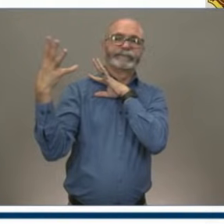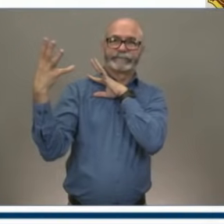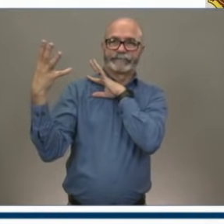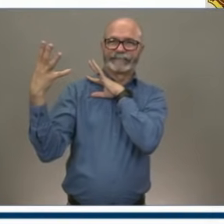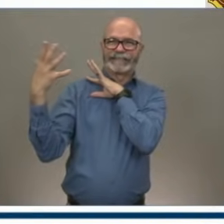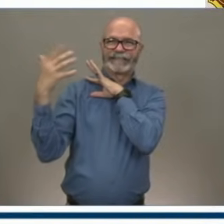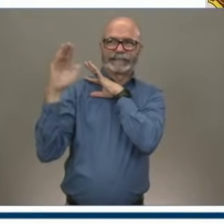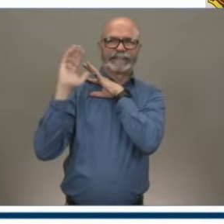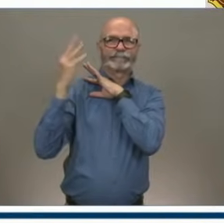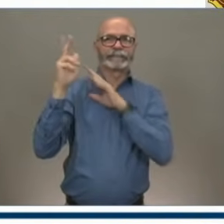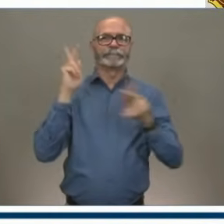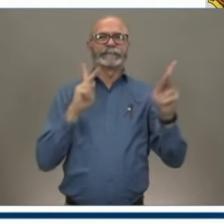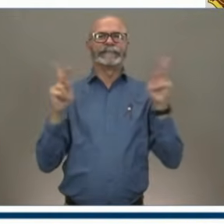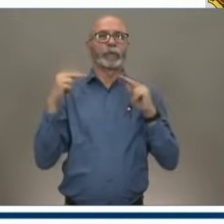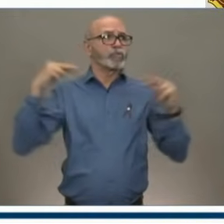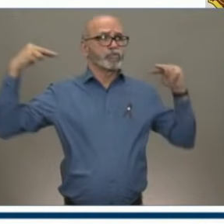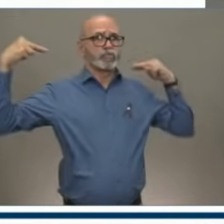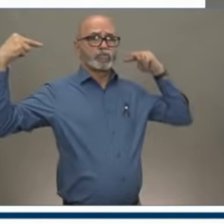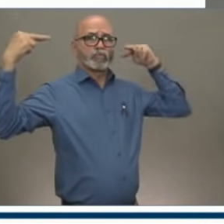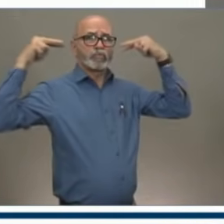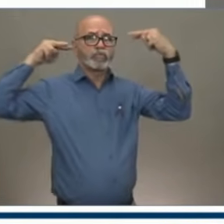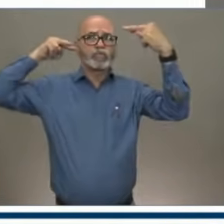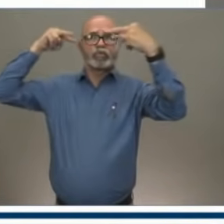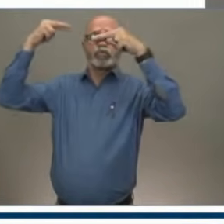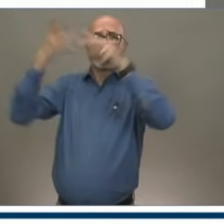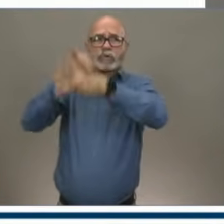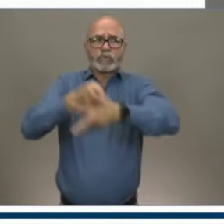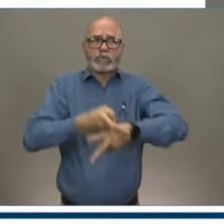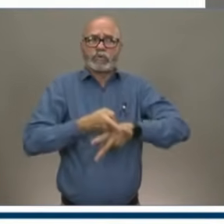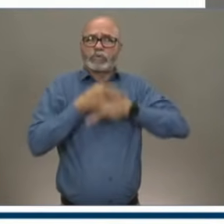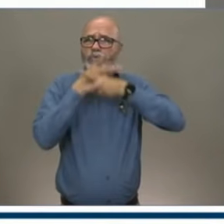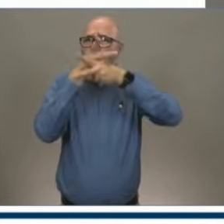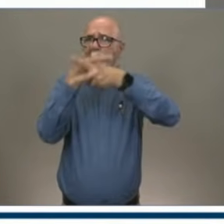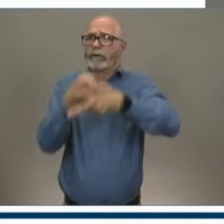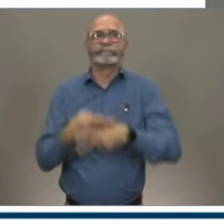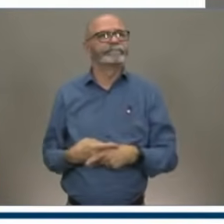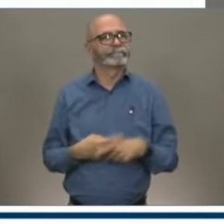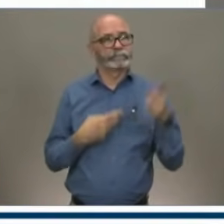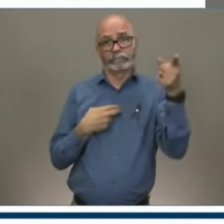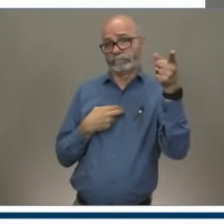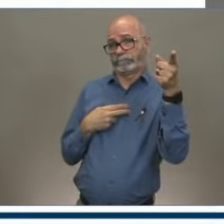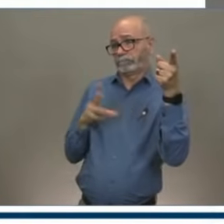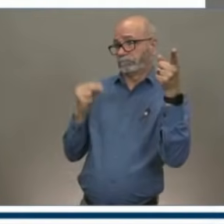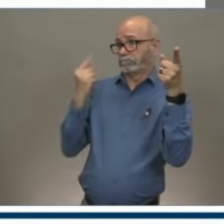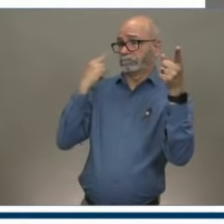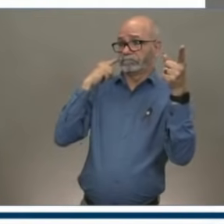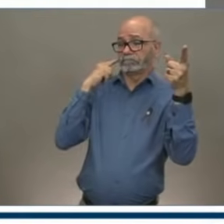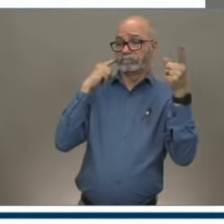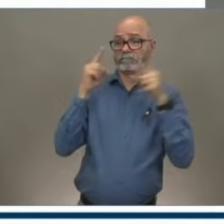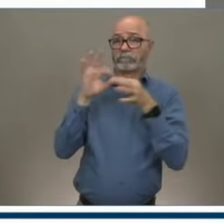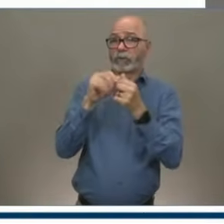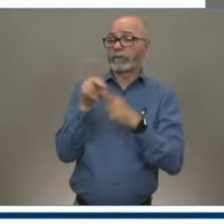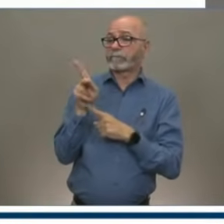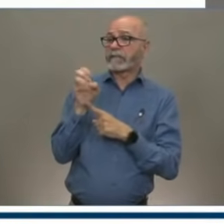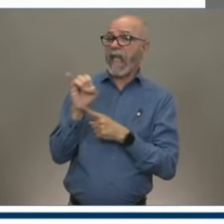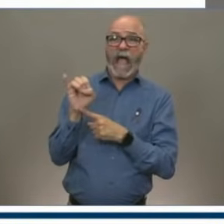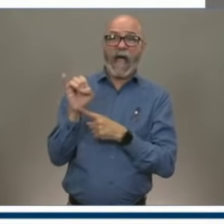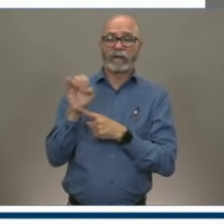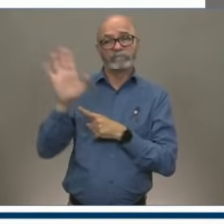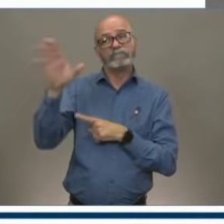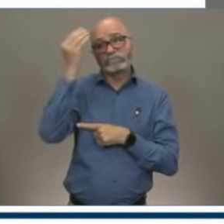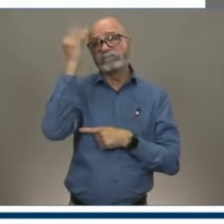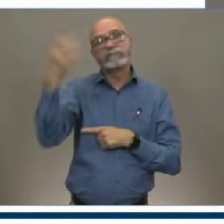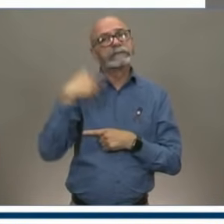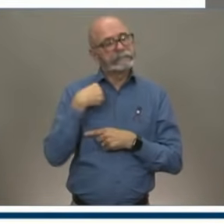point. So it is. I had no idea the PI had done that, and we are being extra careful. We will always err on the side of